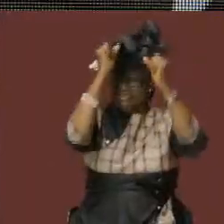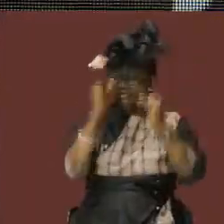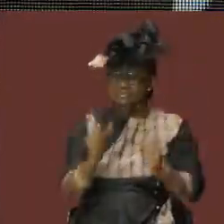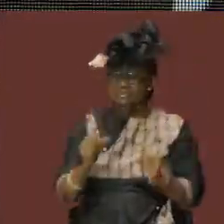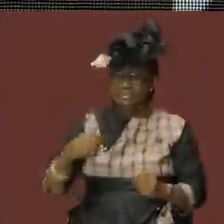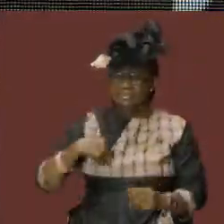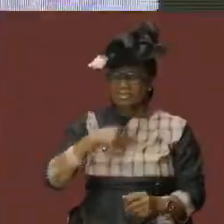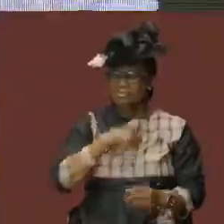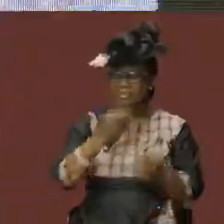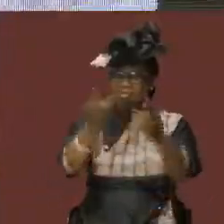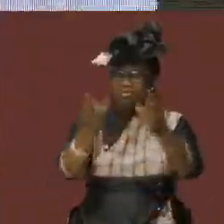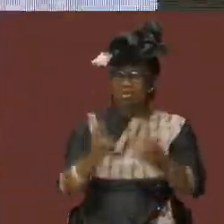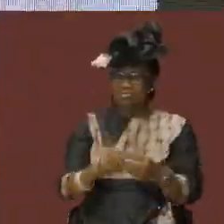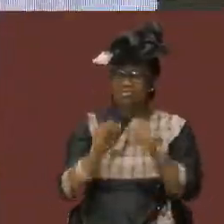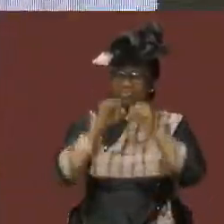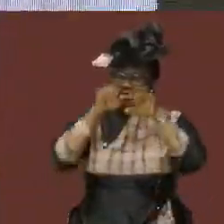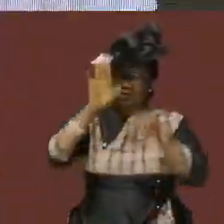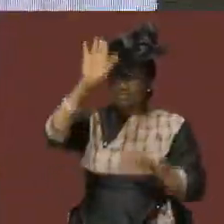to bless your holy name.